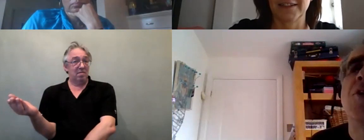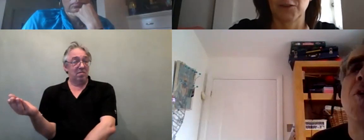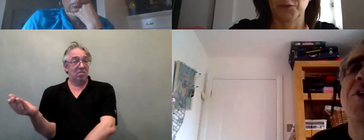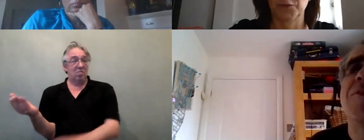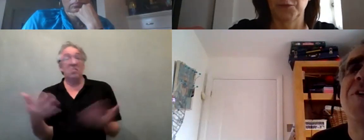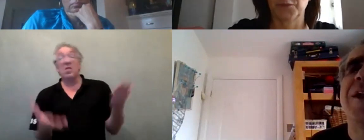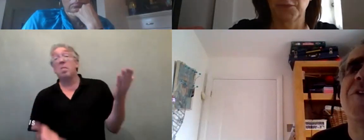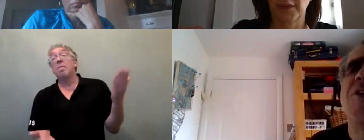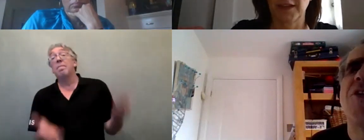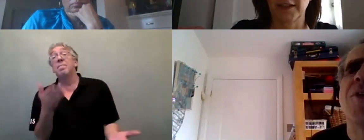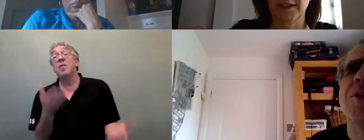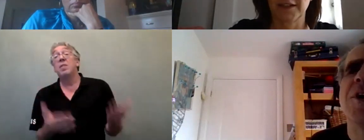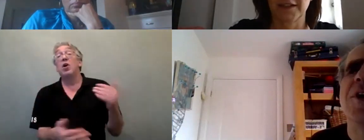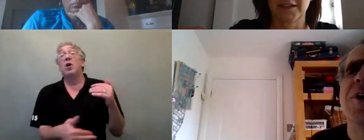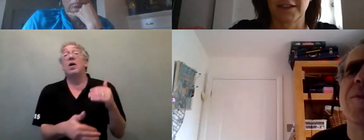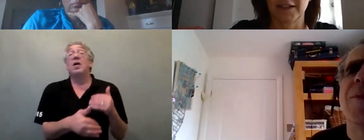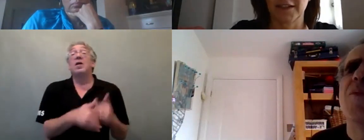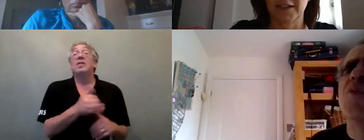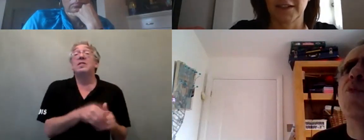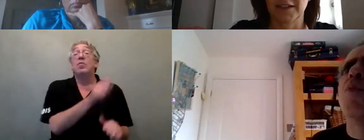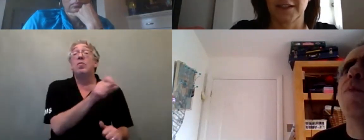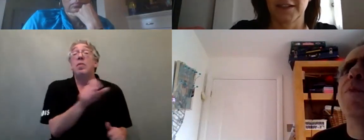have cognitive challenges and so on,